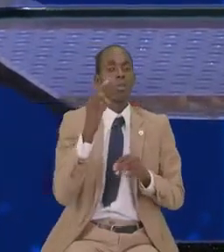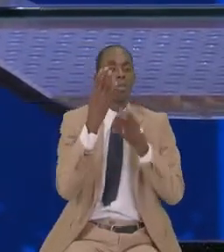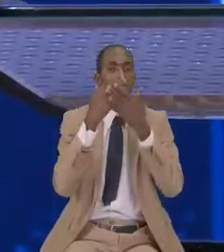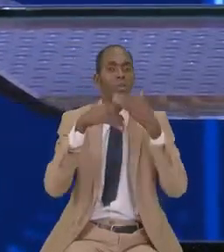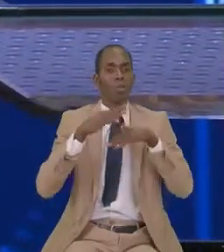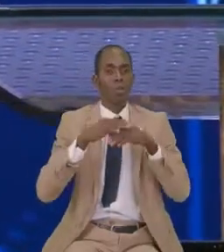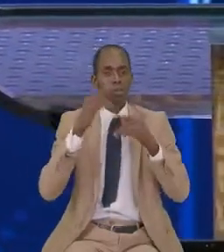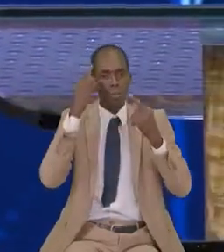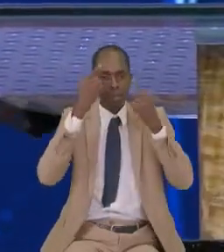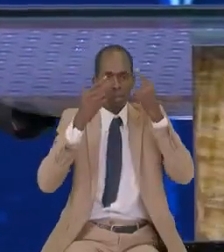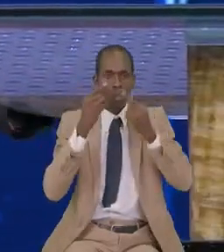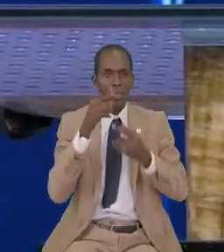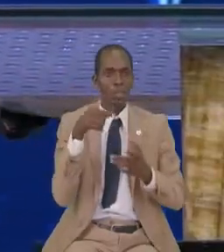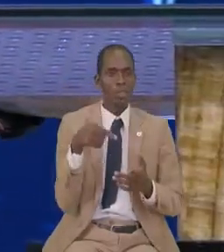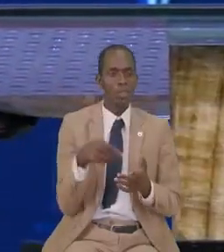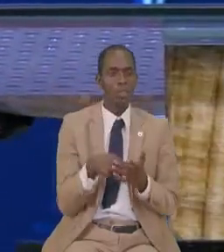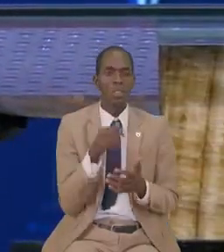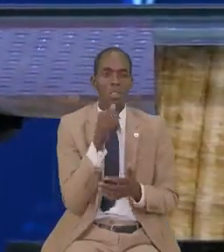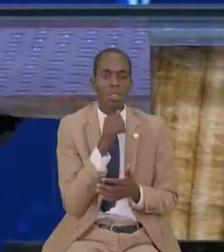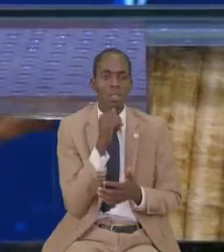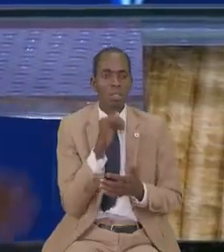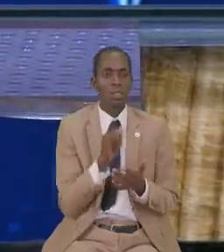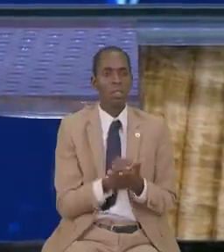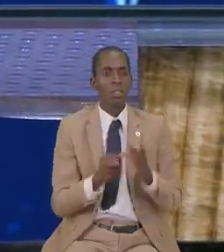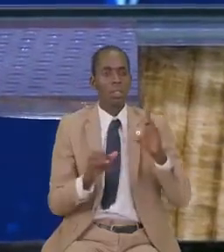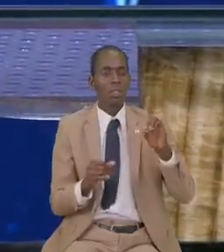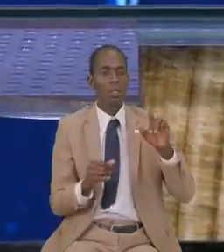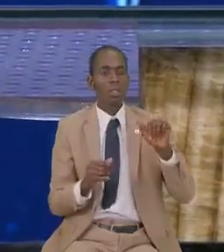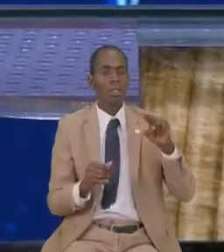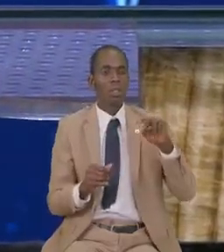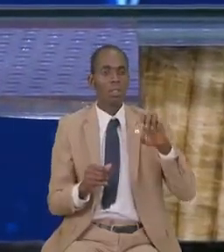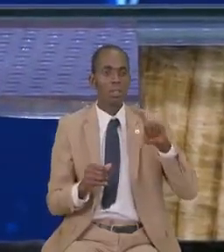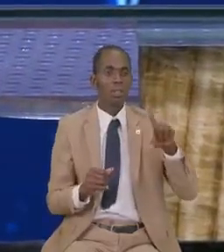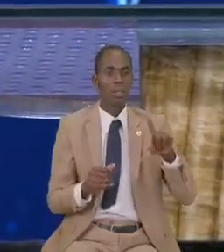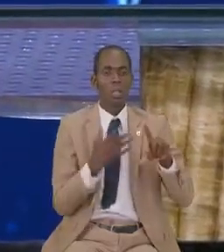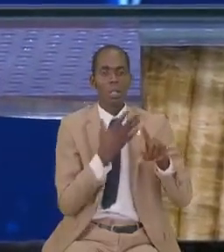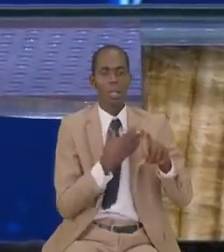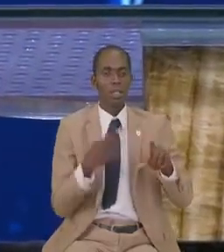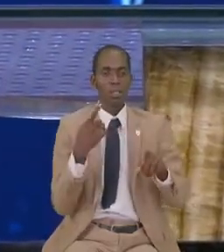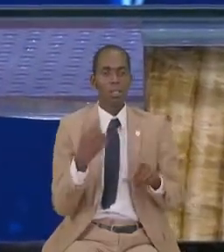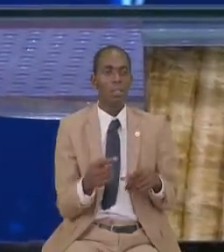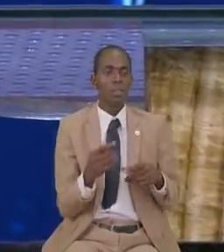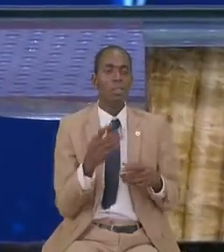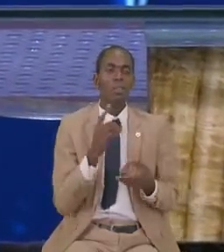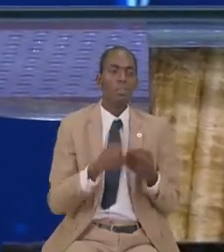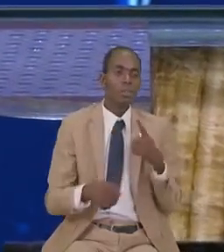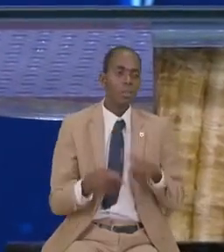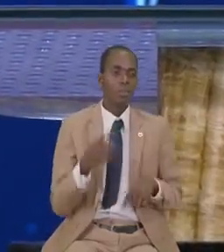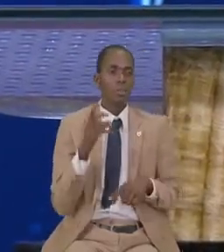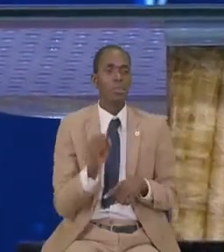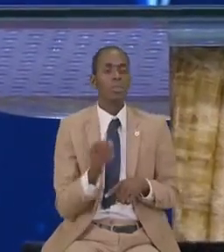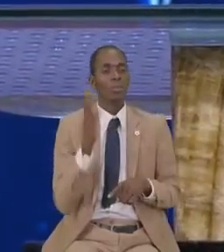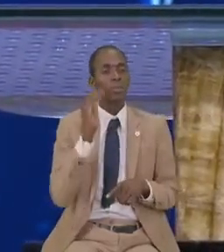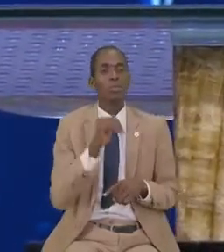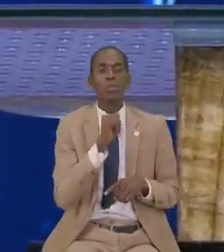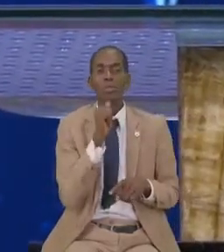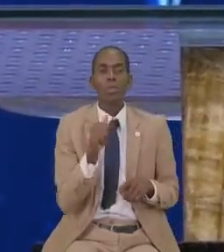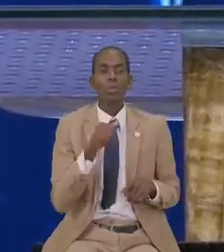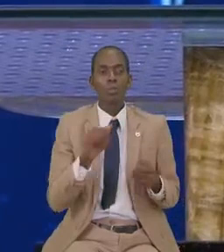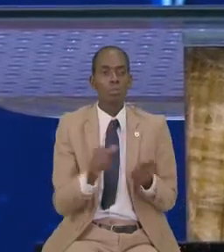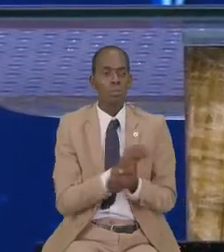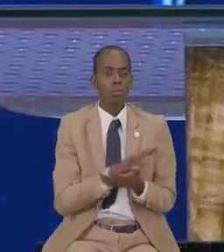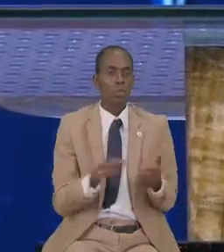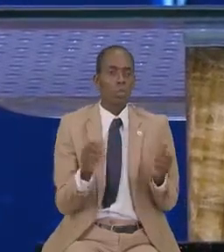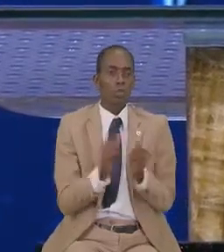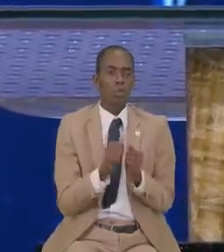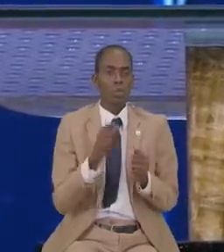the secret that Daniel and his fellows, his friends, his companions should not perish with the